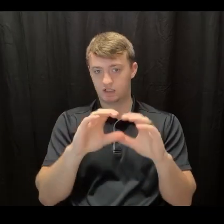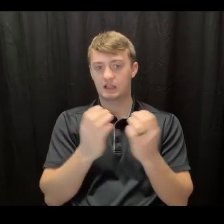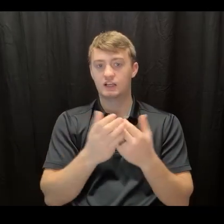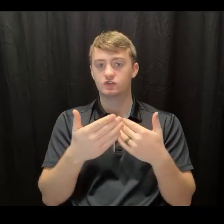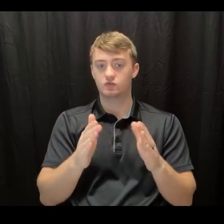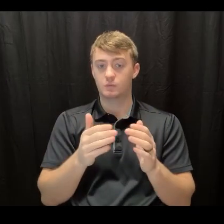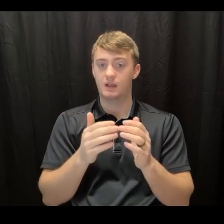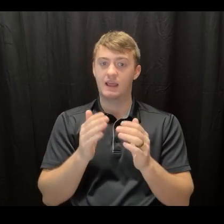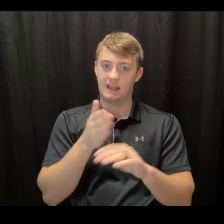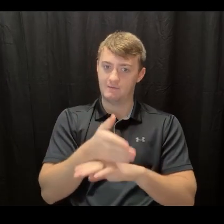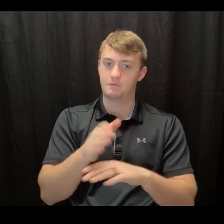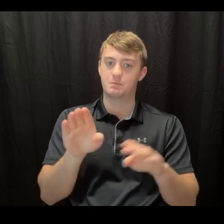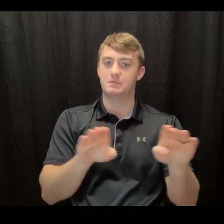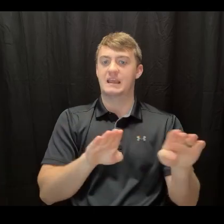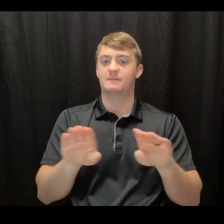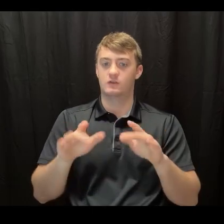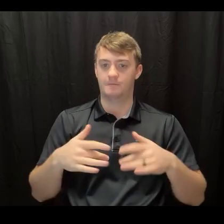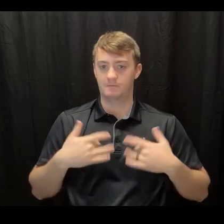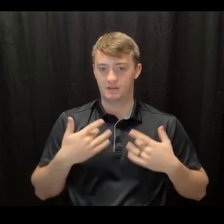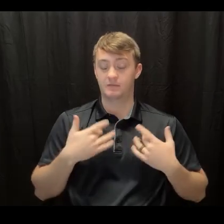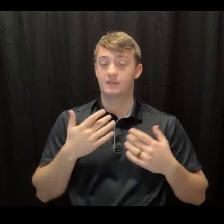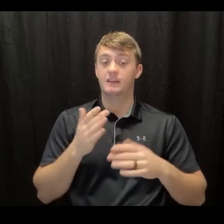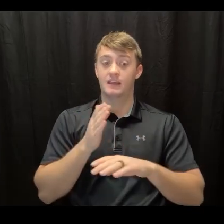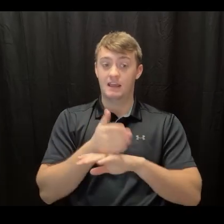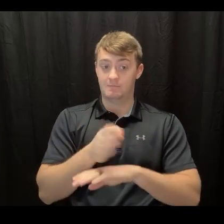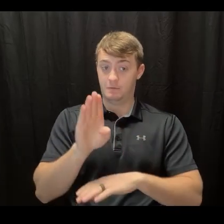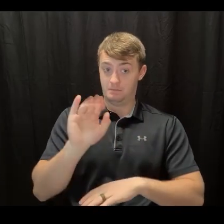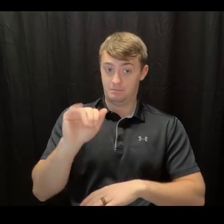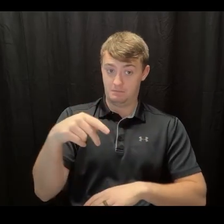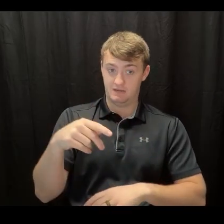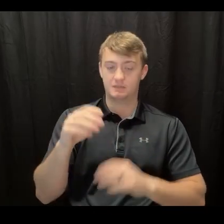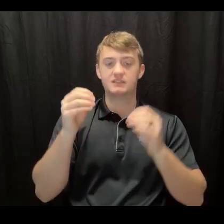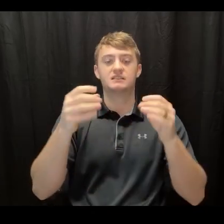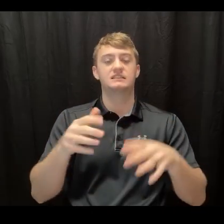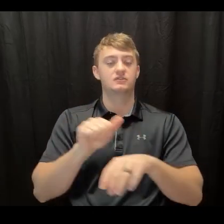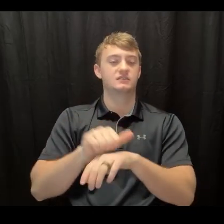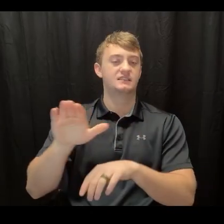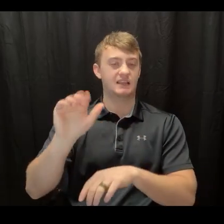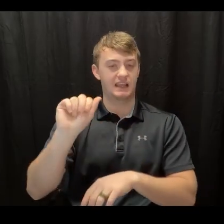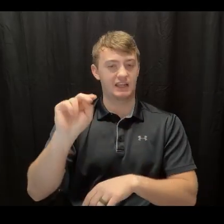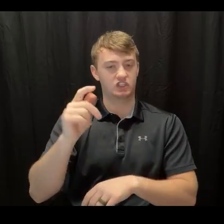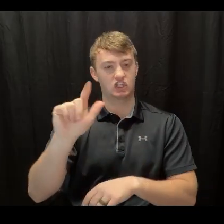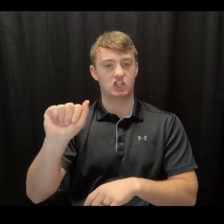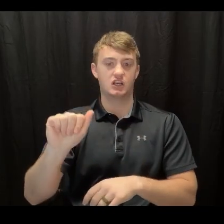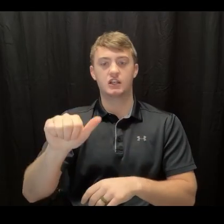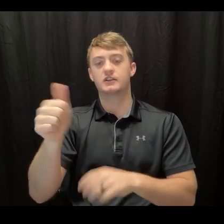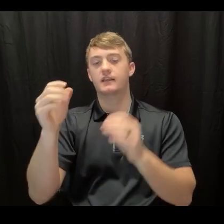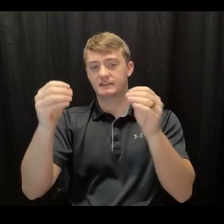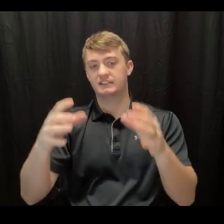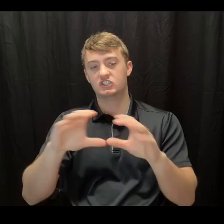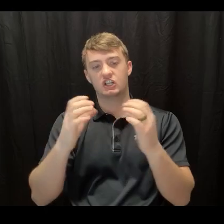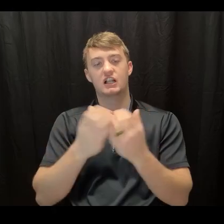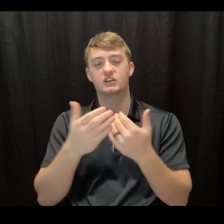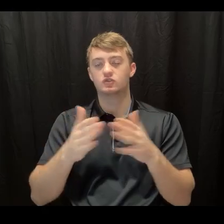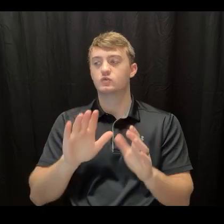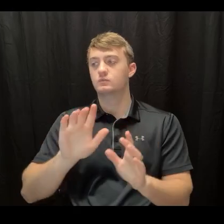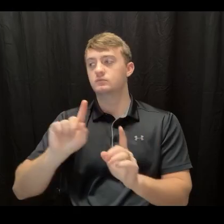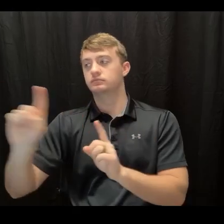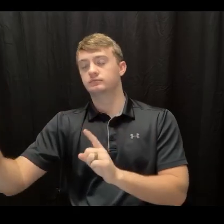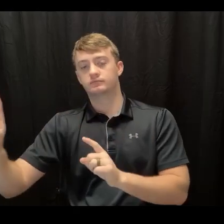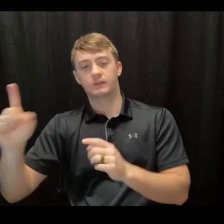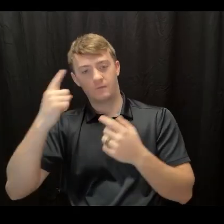classroom following a behavior event. Following Angela's BIP, the teacher sent Angela to another teacher's classroom across the hall